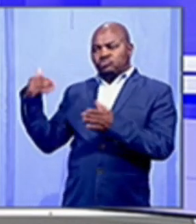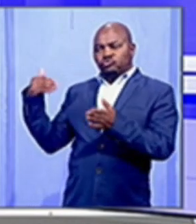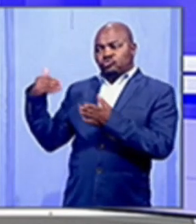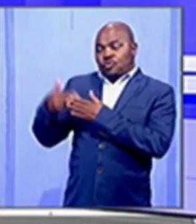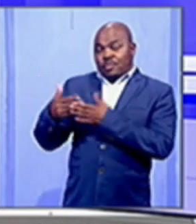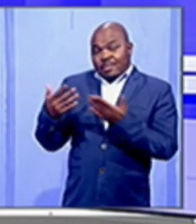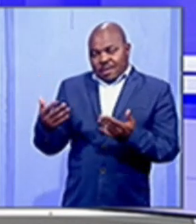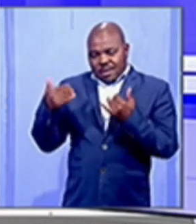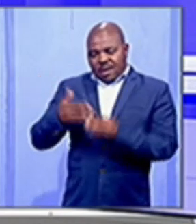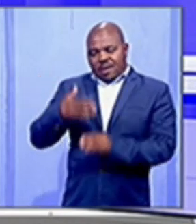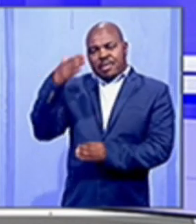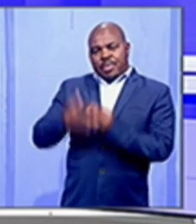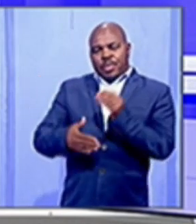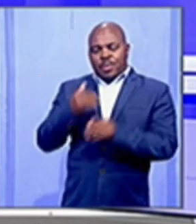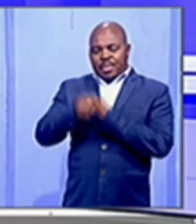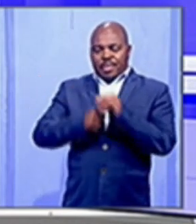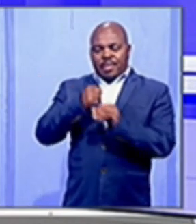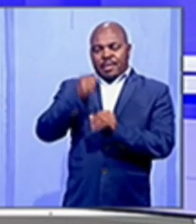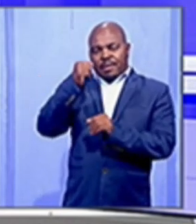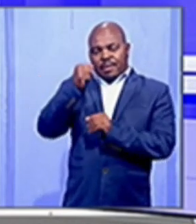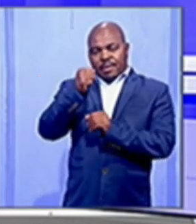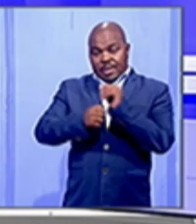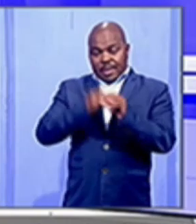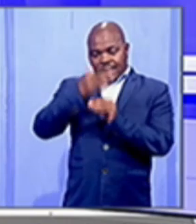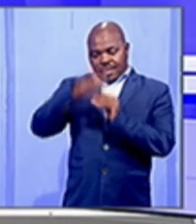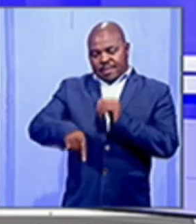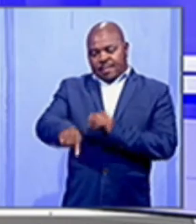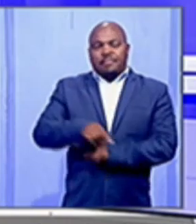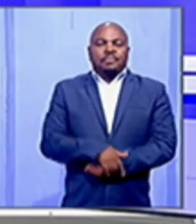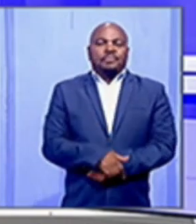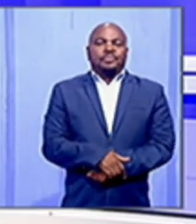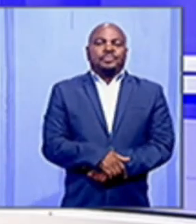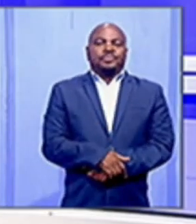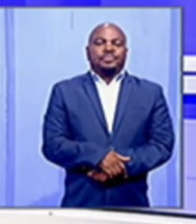dihotele tse e khutla mo bokhutlong jwa ngwaga.